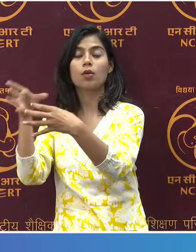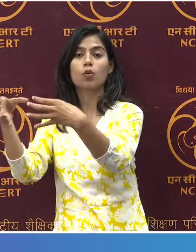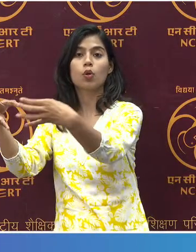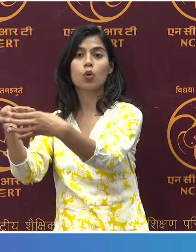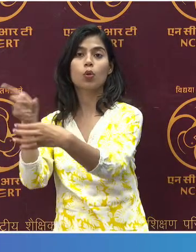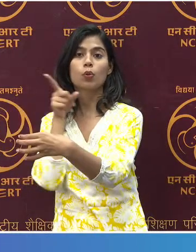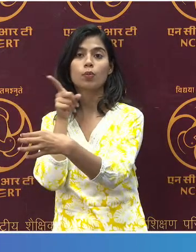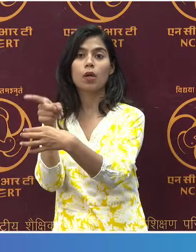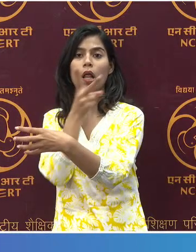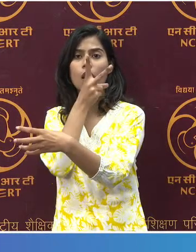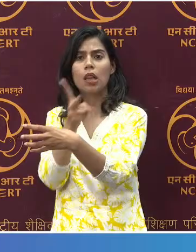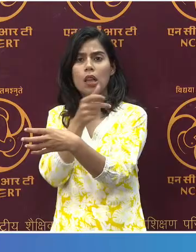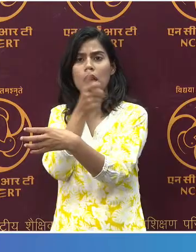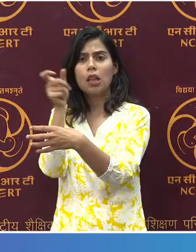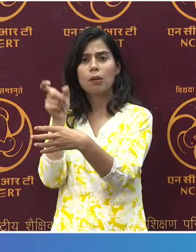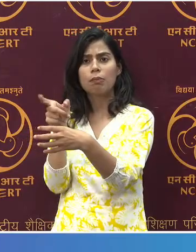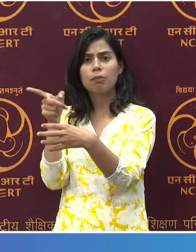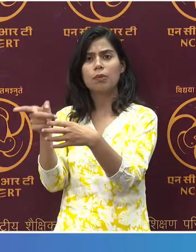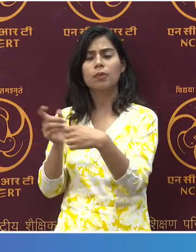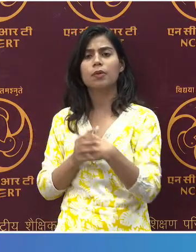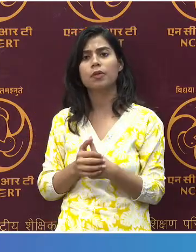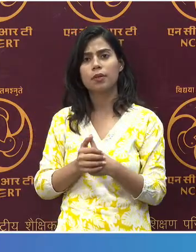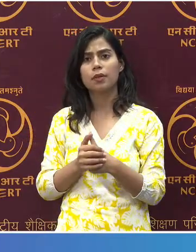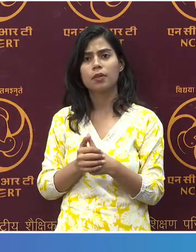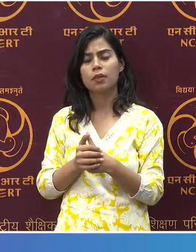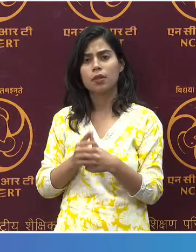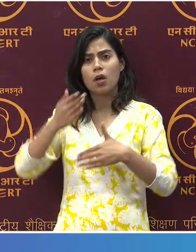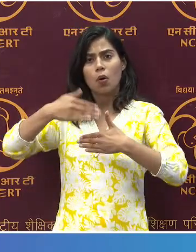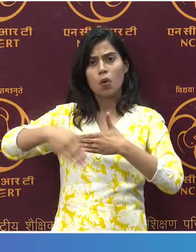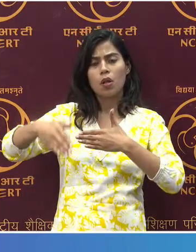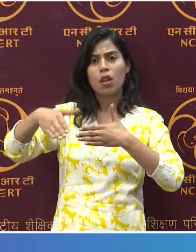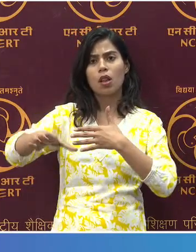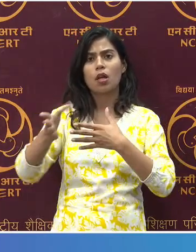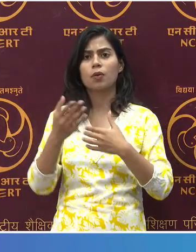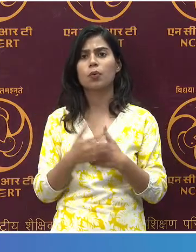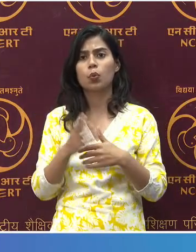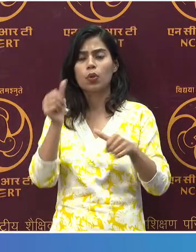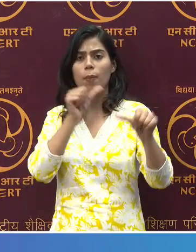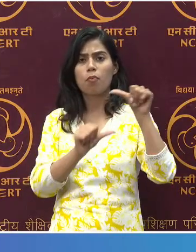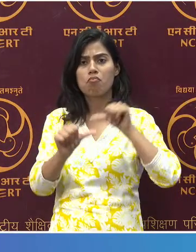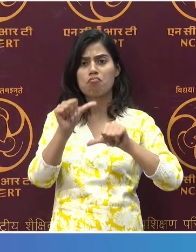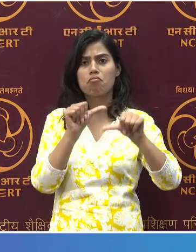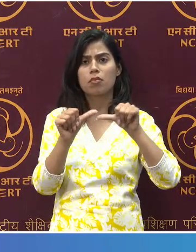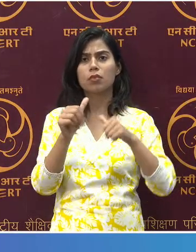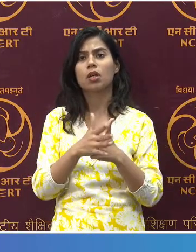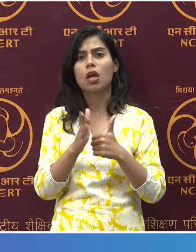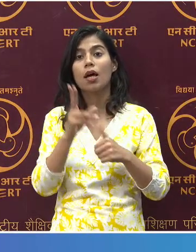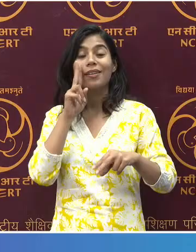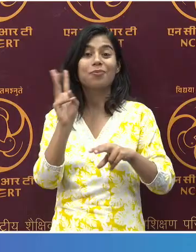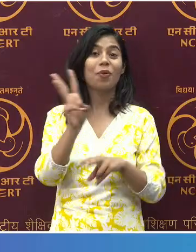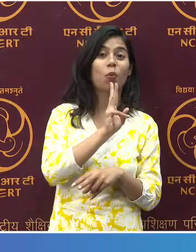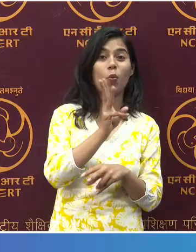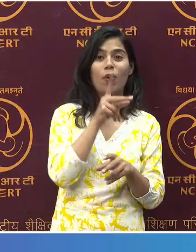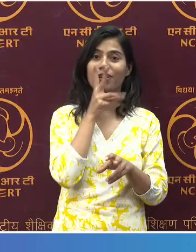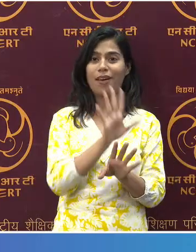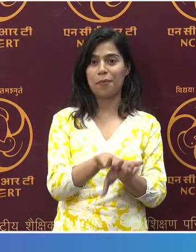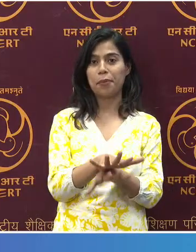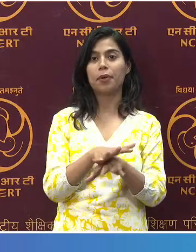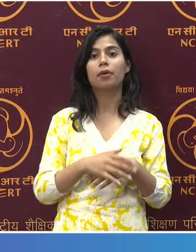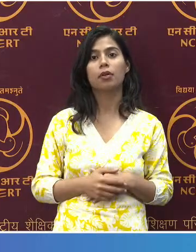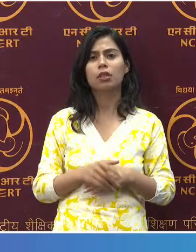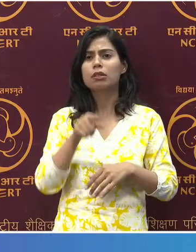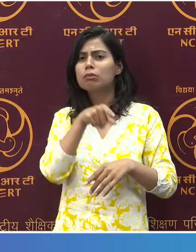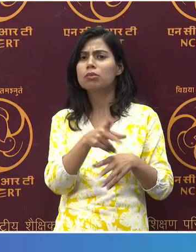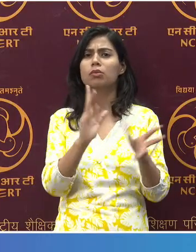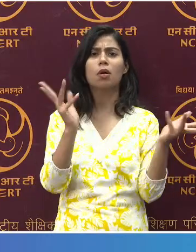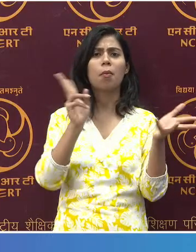atoms. So, by this process ethene will undergo the process of addition, and addition of water is there. In this